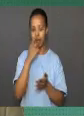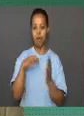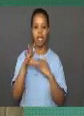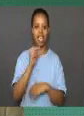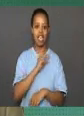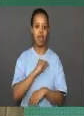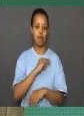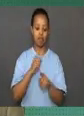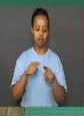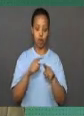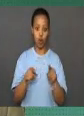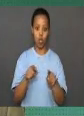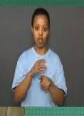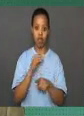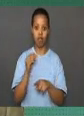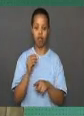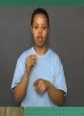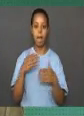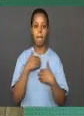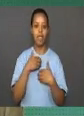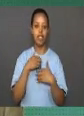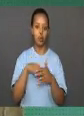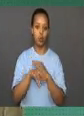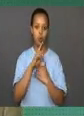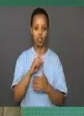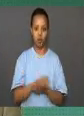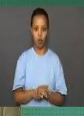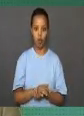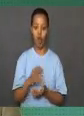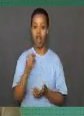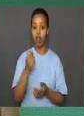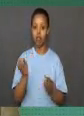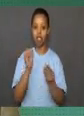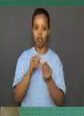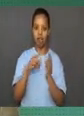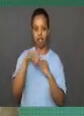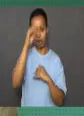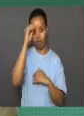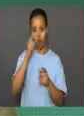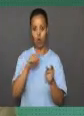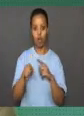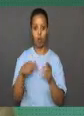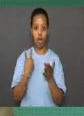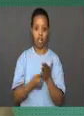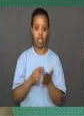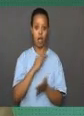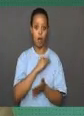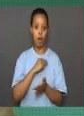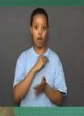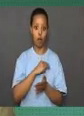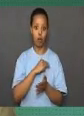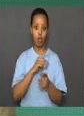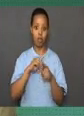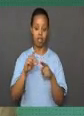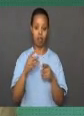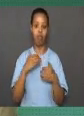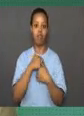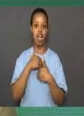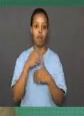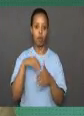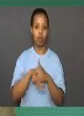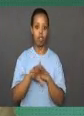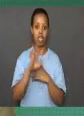behavior patterns in animals. We learned that these behaviors direct animals